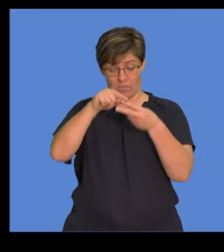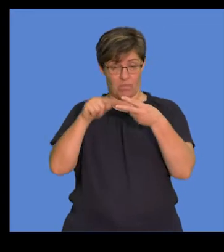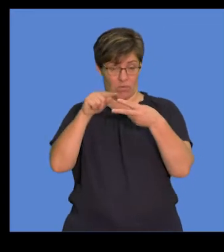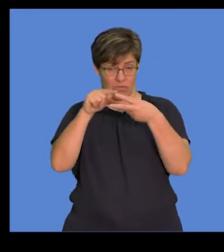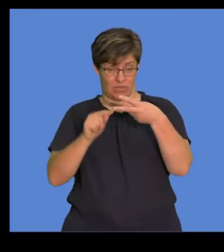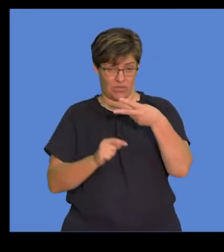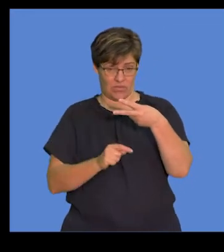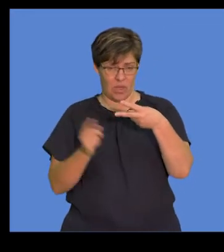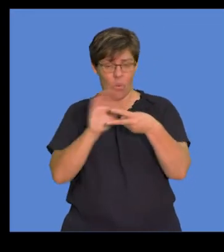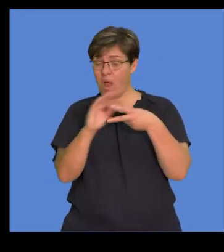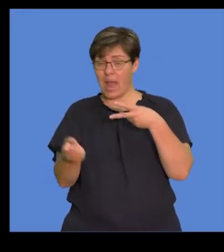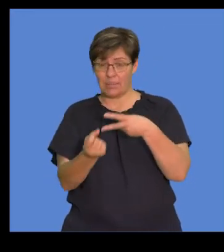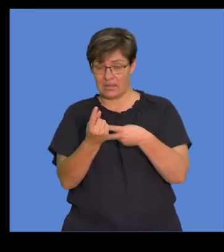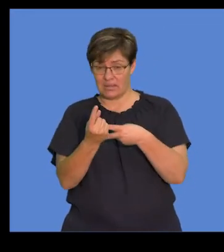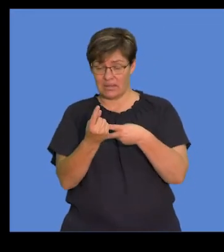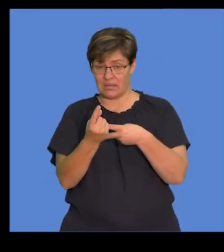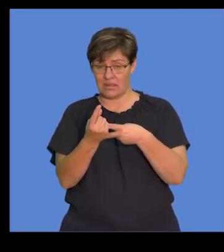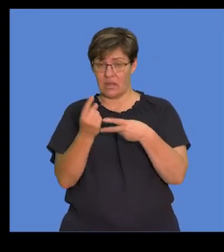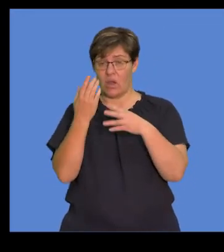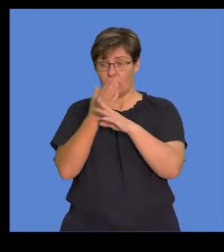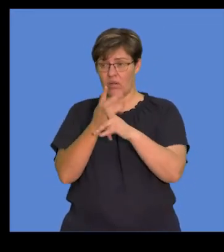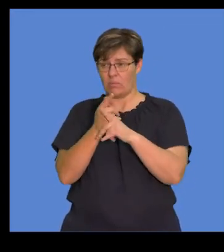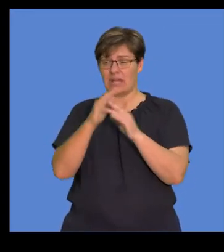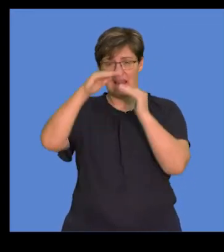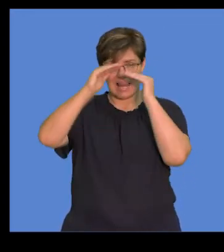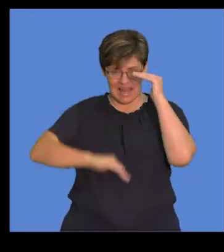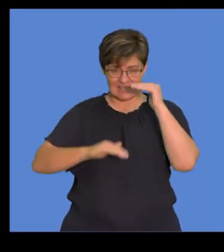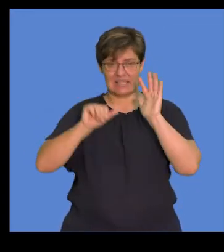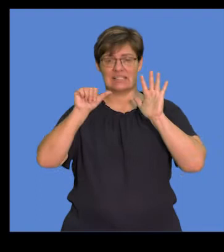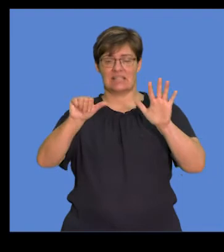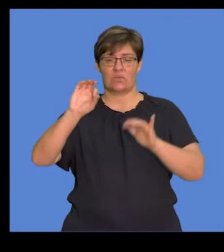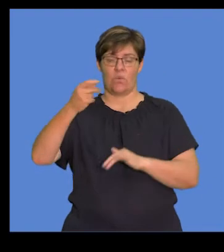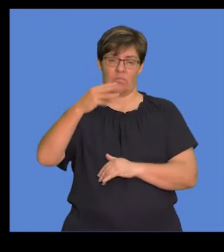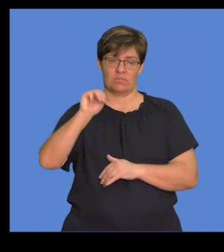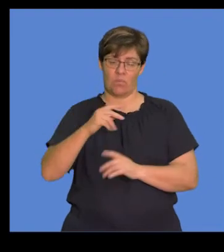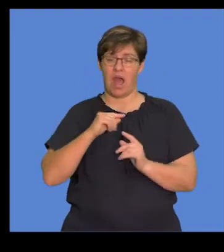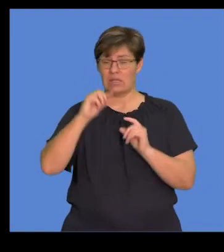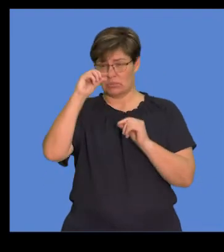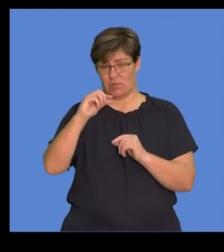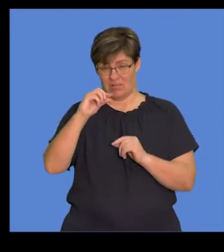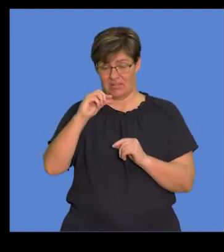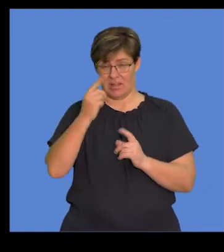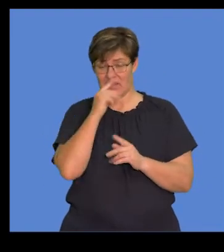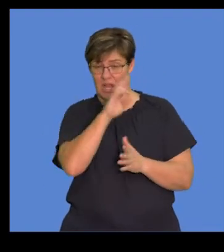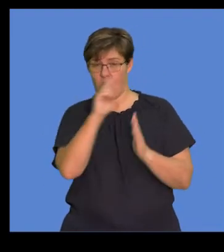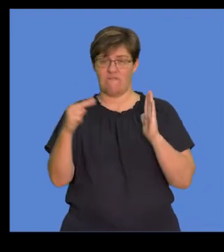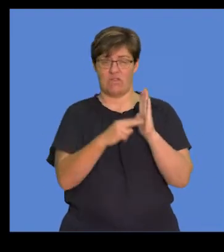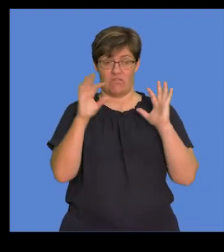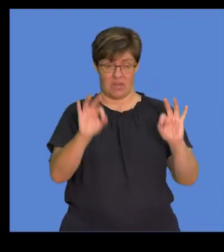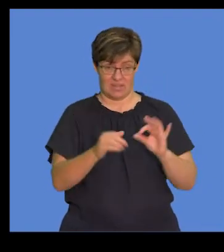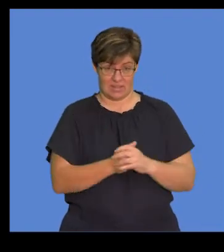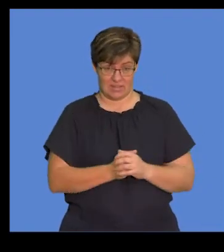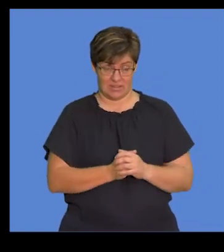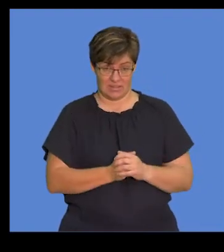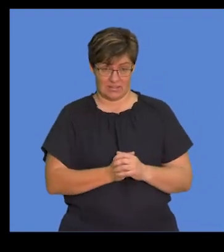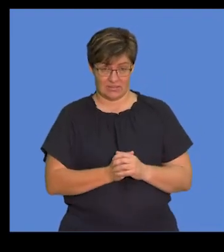the two. Actually, what must happen, the combined resistance must be less than 6 ohms, which is the smallest resistor. That's one way of verifying that.